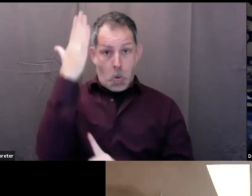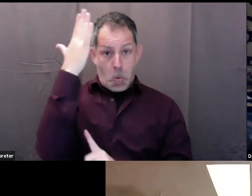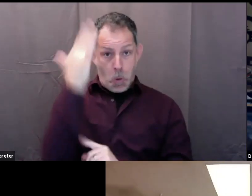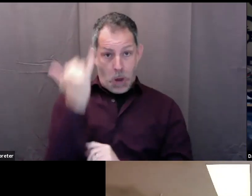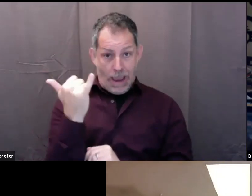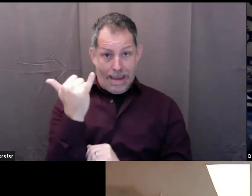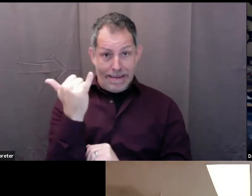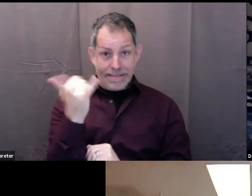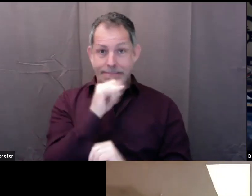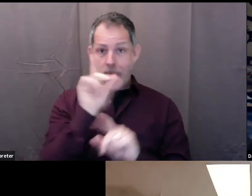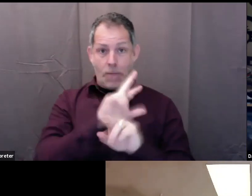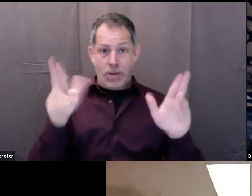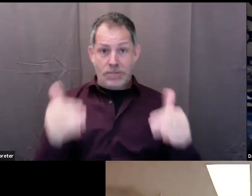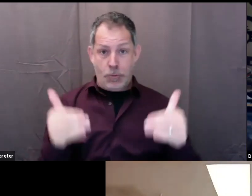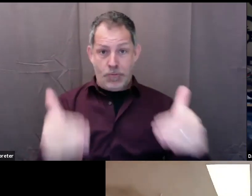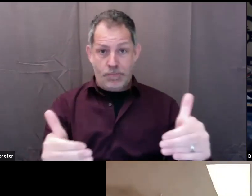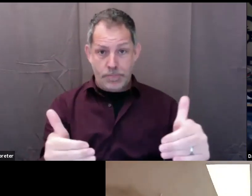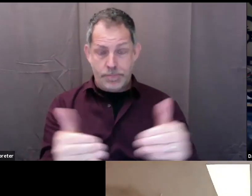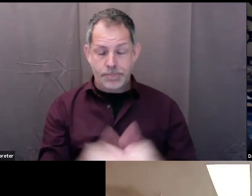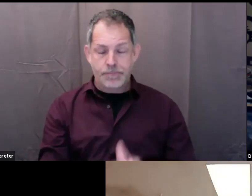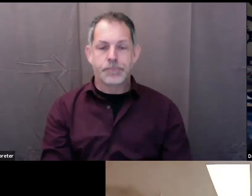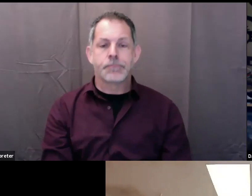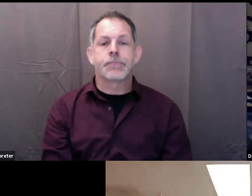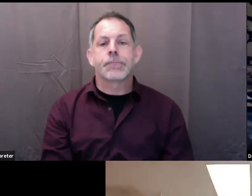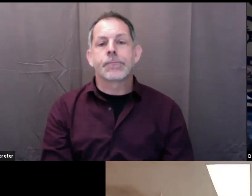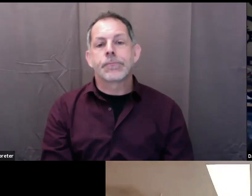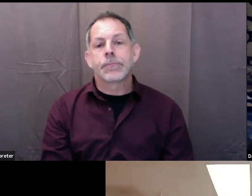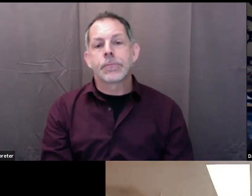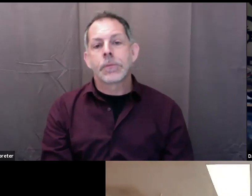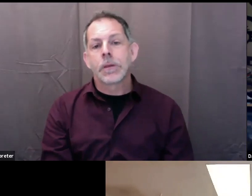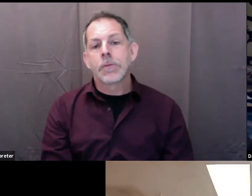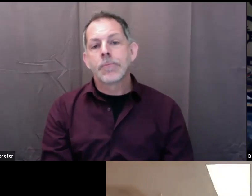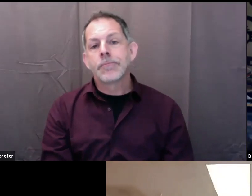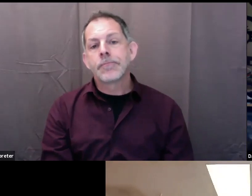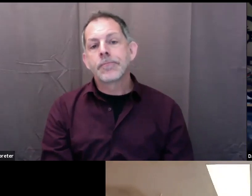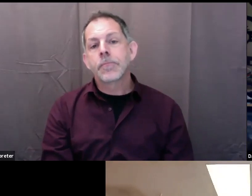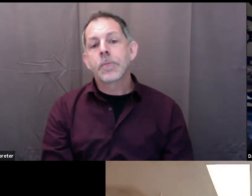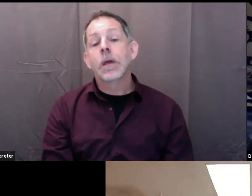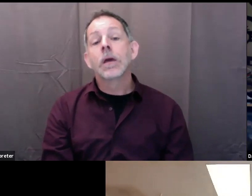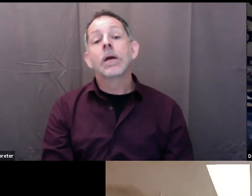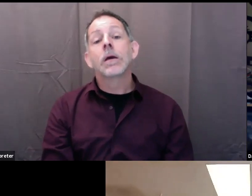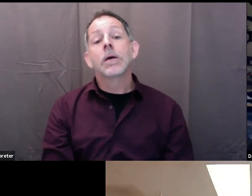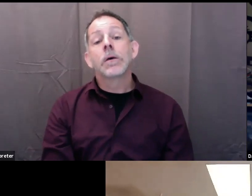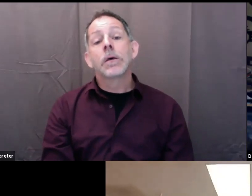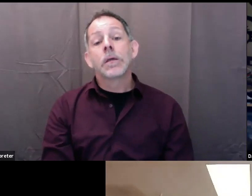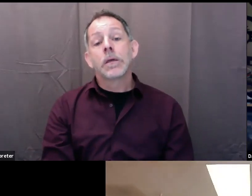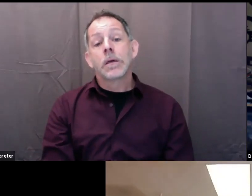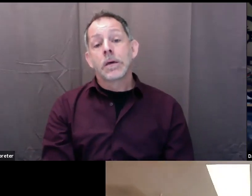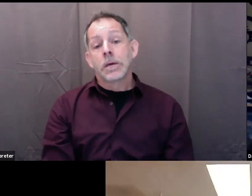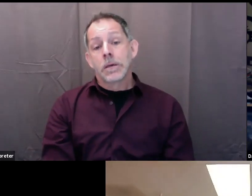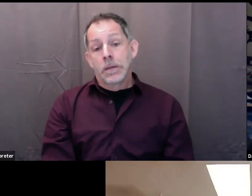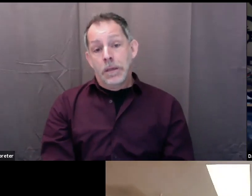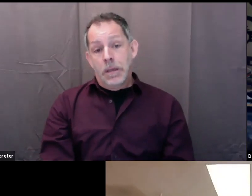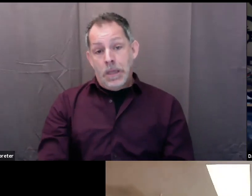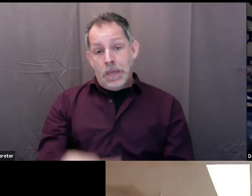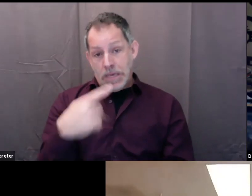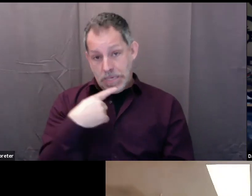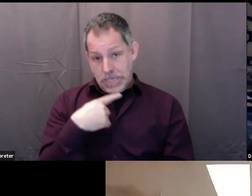that situation. So toward that end, I'm going to try to share my screen with all of you.